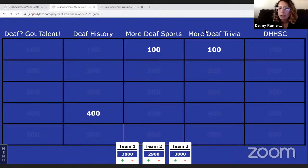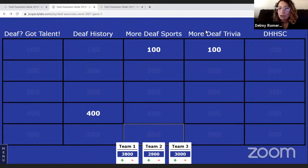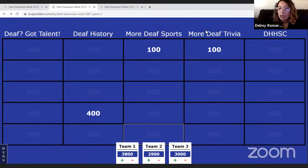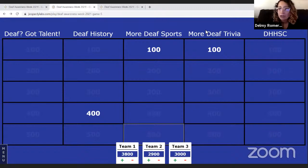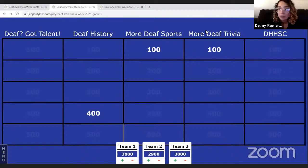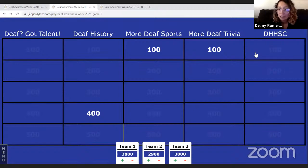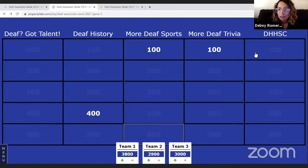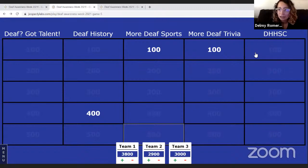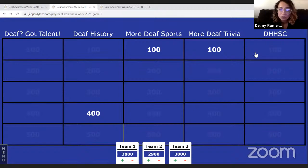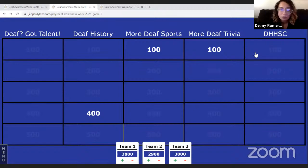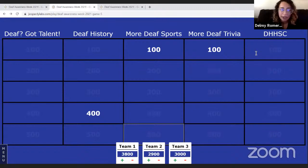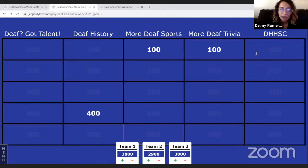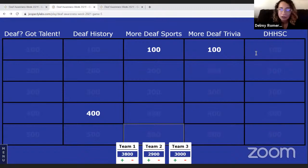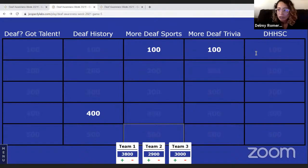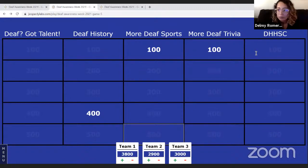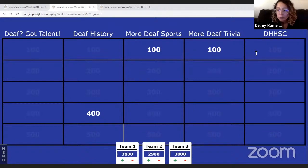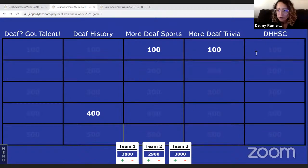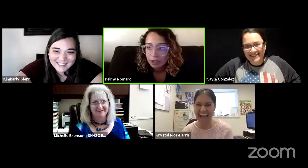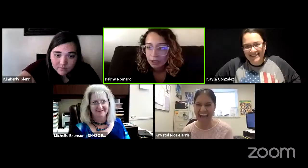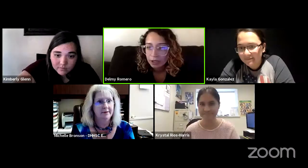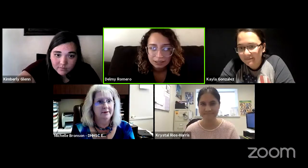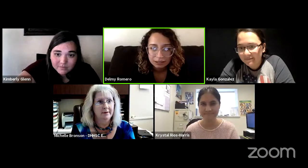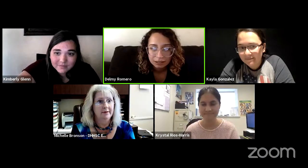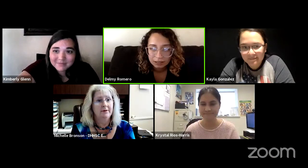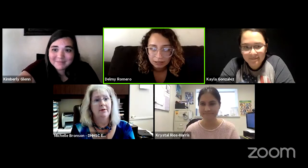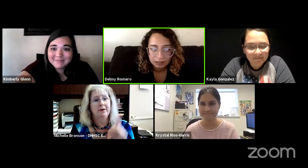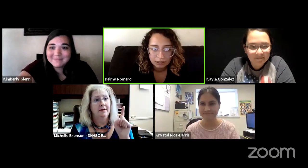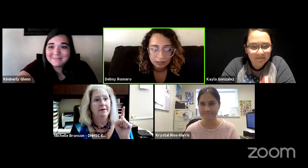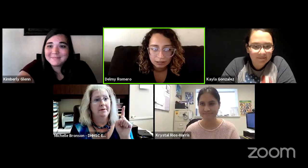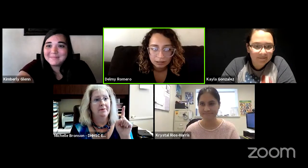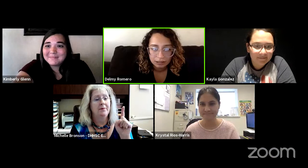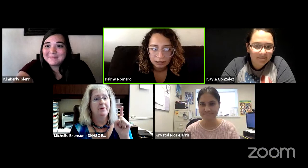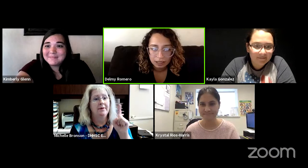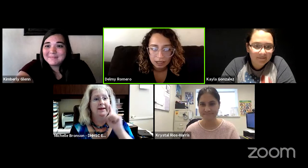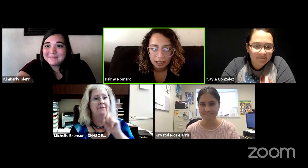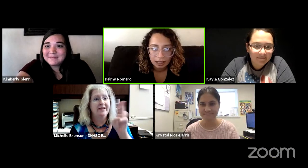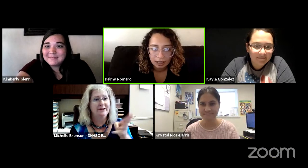So Michelle, go ahead and pick a new category and points.